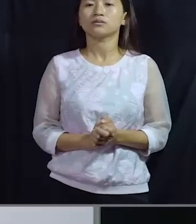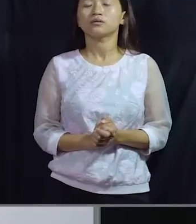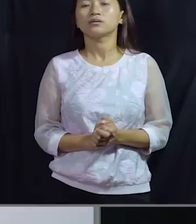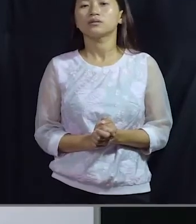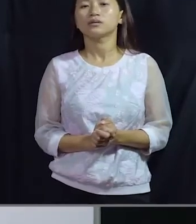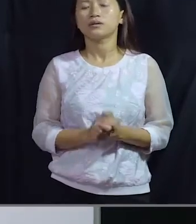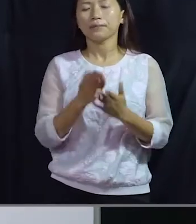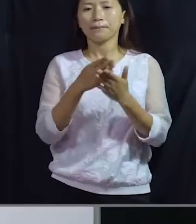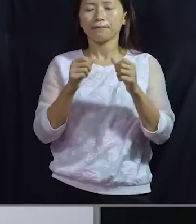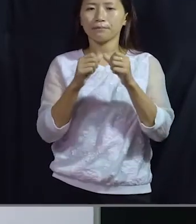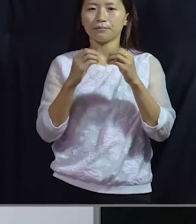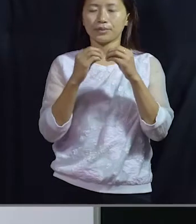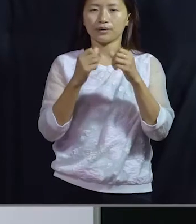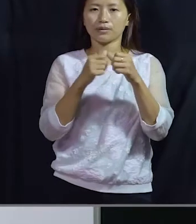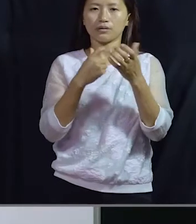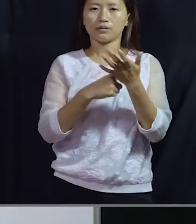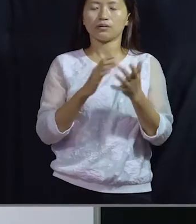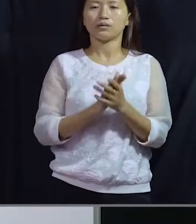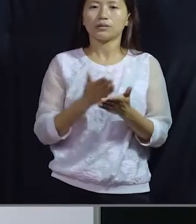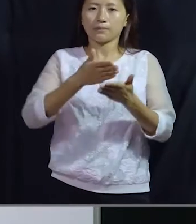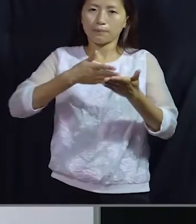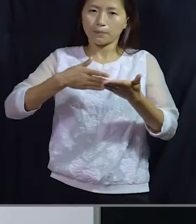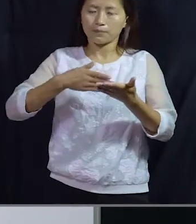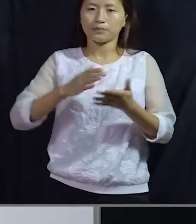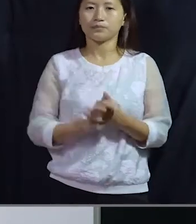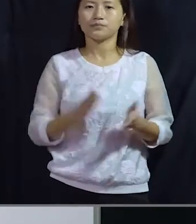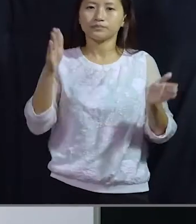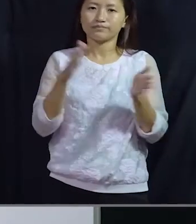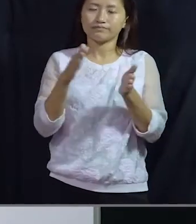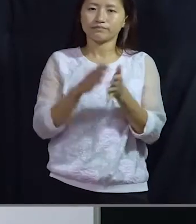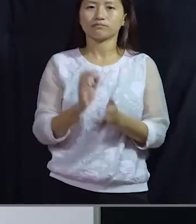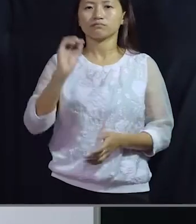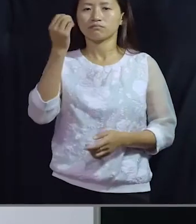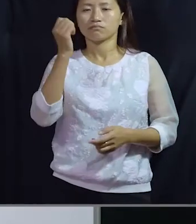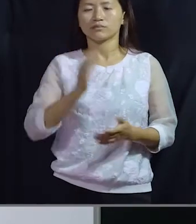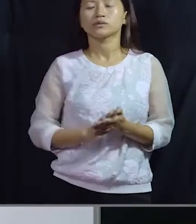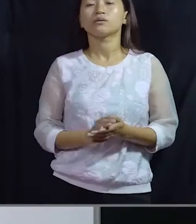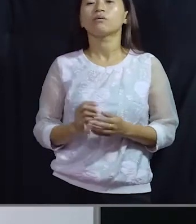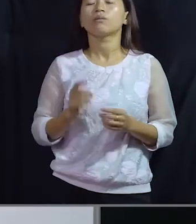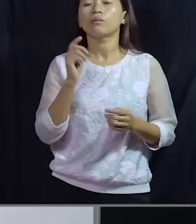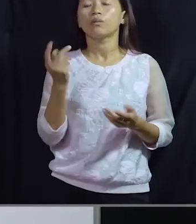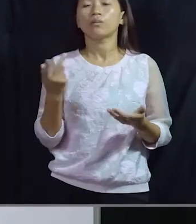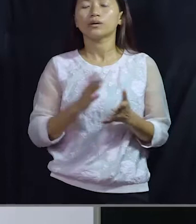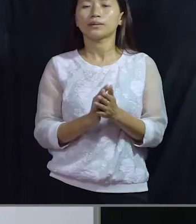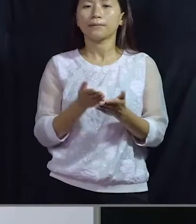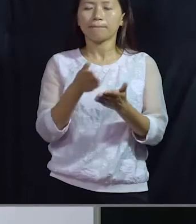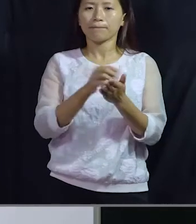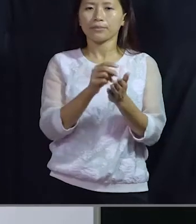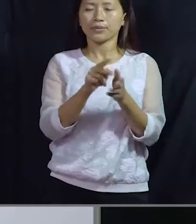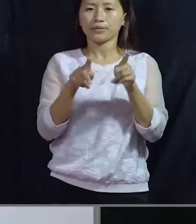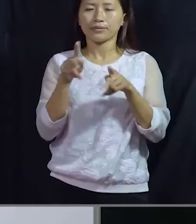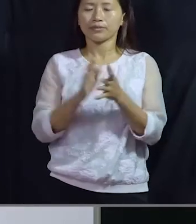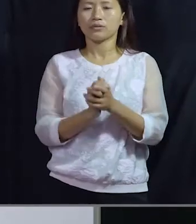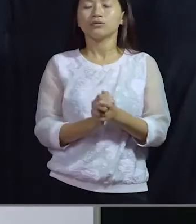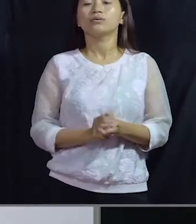written BAR, but it should be written as particular. Please don't use shorthand while preparing the notes.